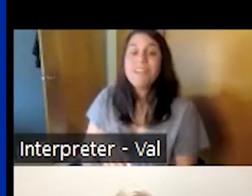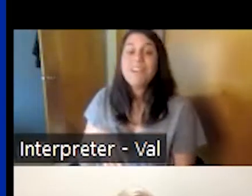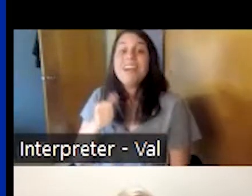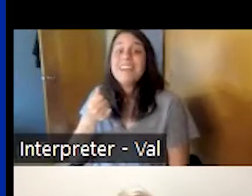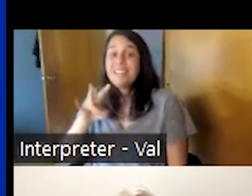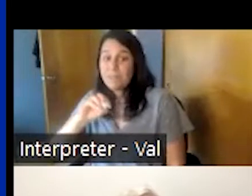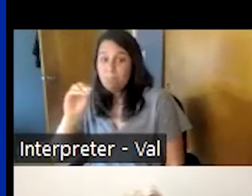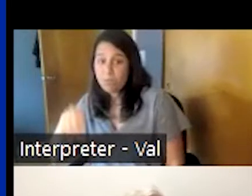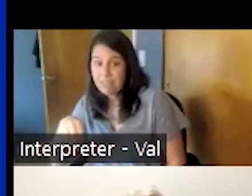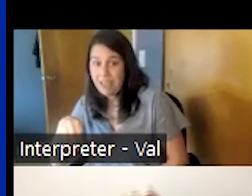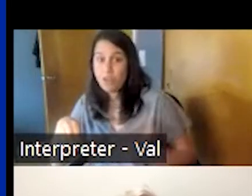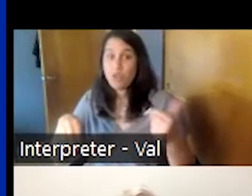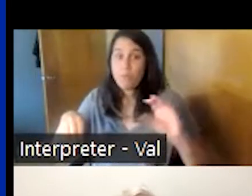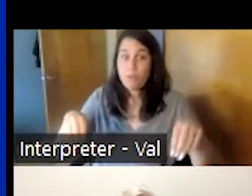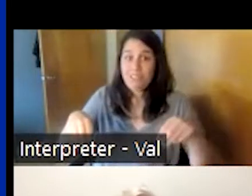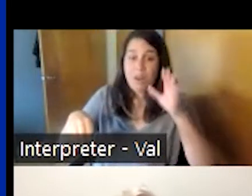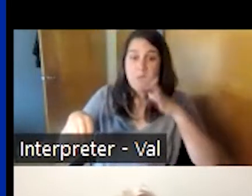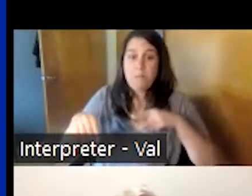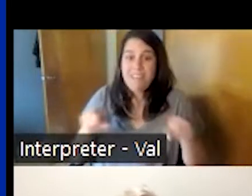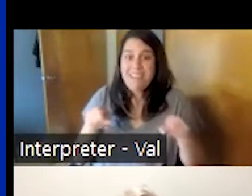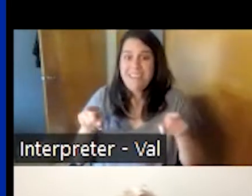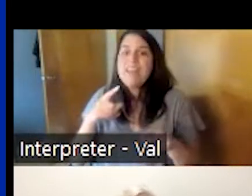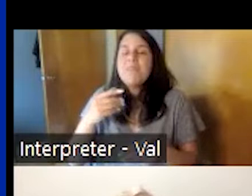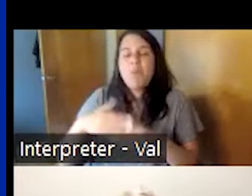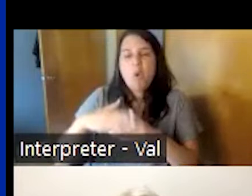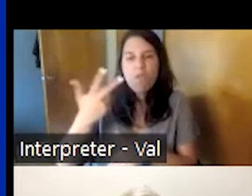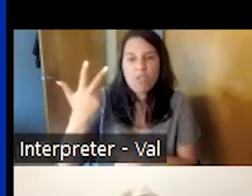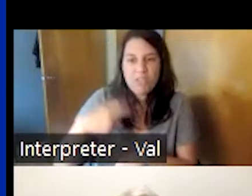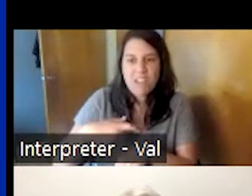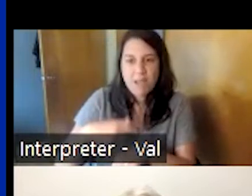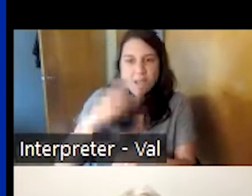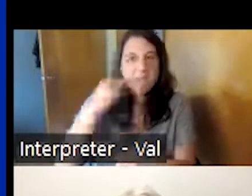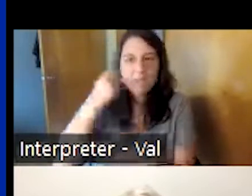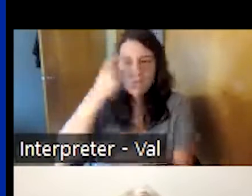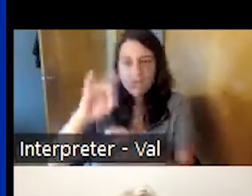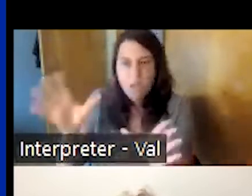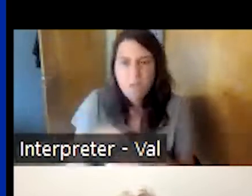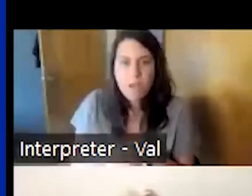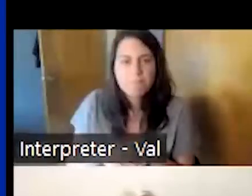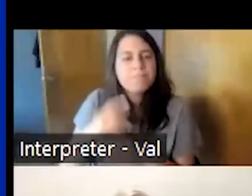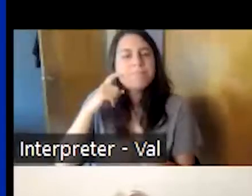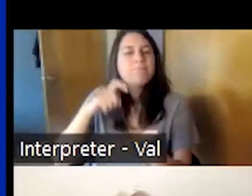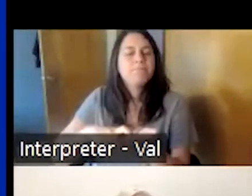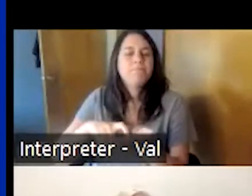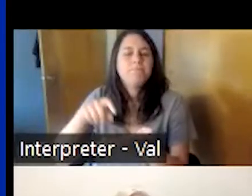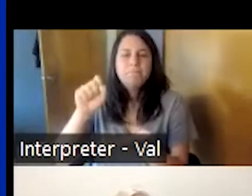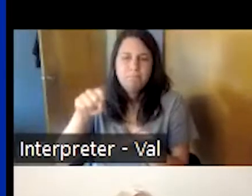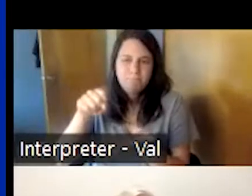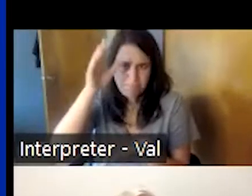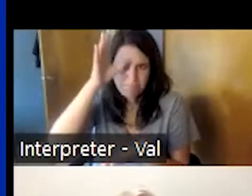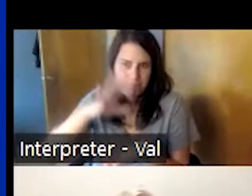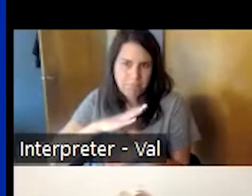events. Now, the important thing about people with serious mental illness is that the rates are simply much higher by any stretch of the